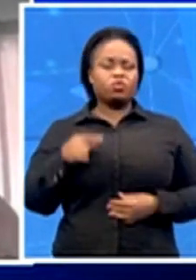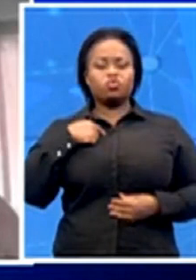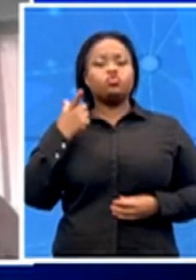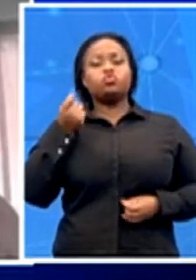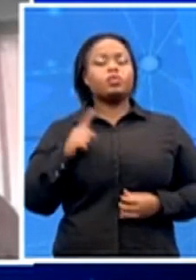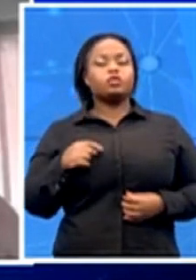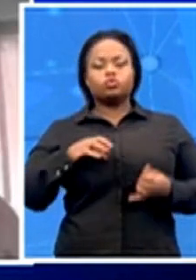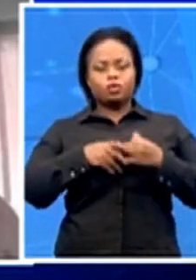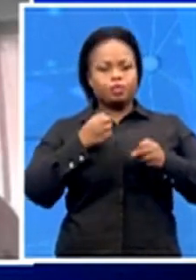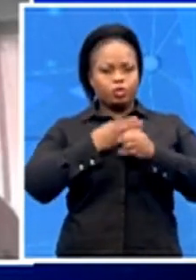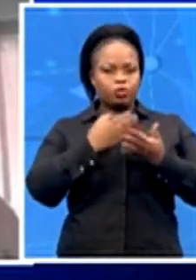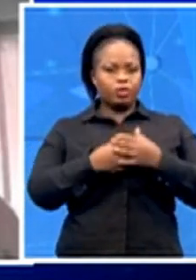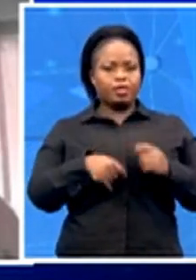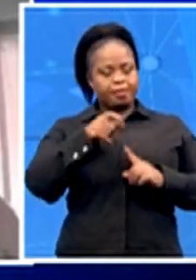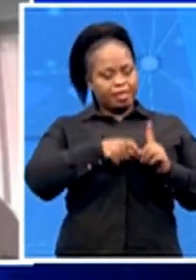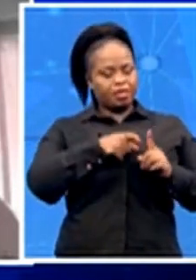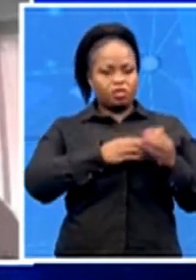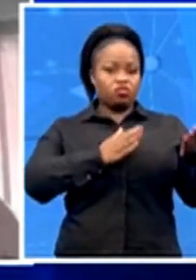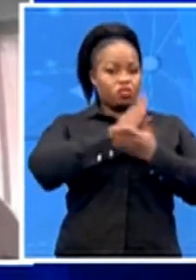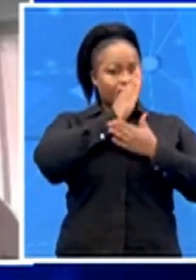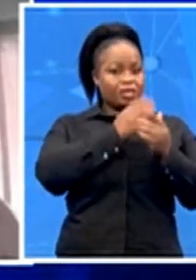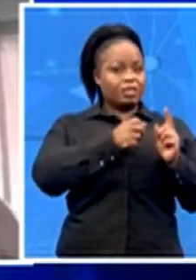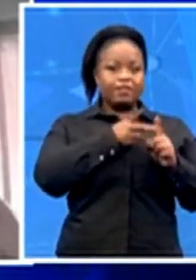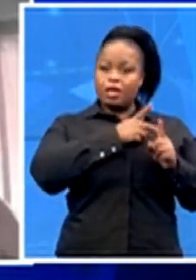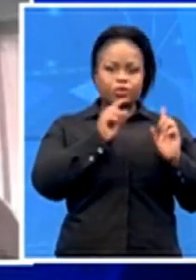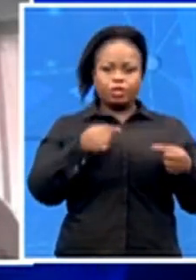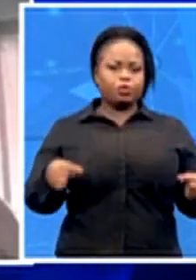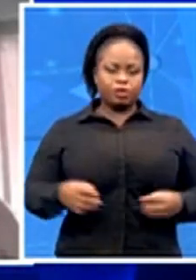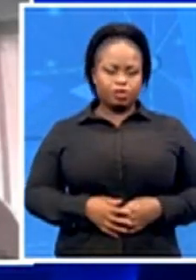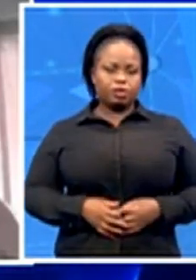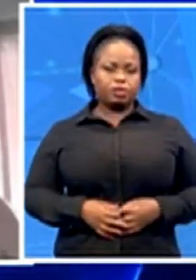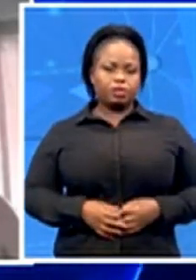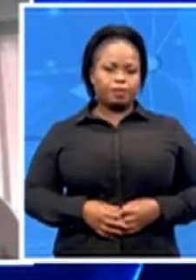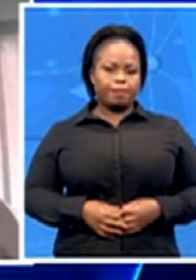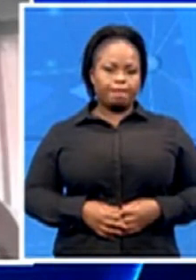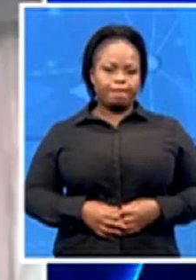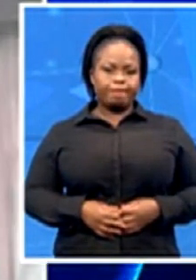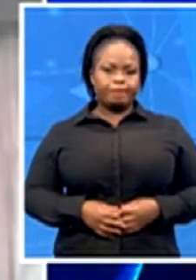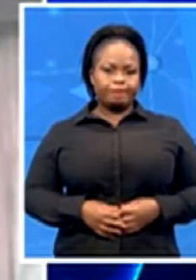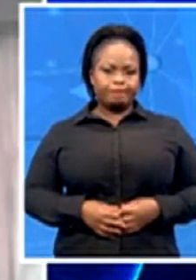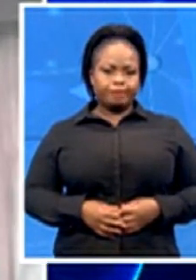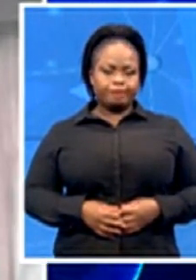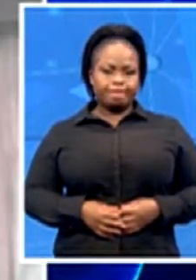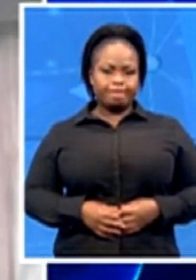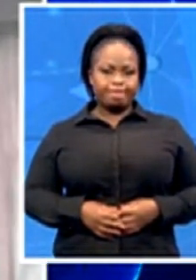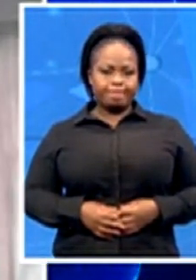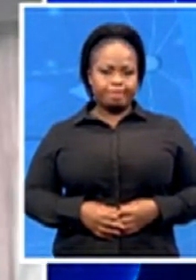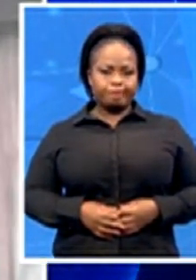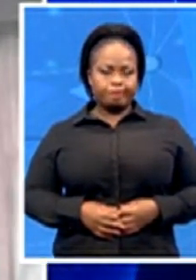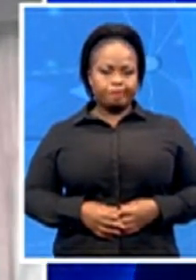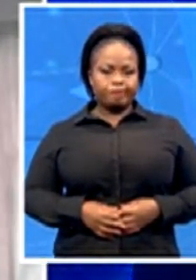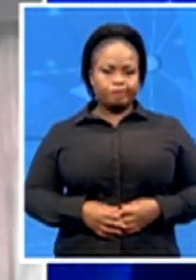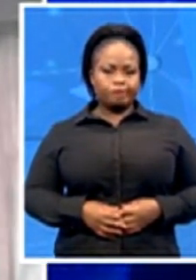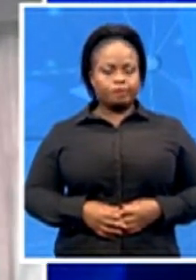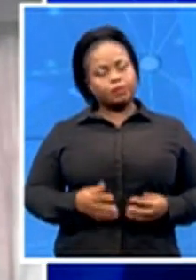rights are not, or the rights of the affected persons are not violated? For starters, with extradition or